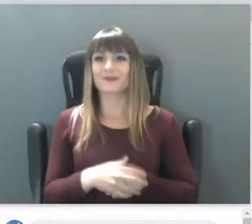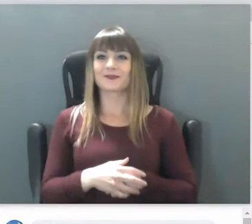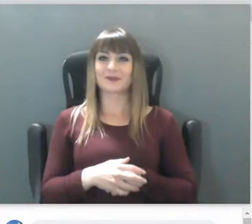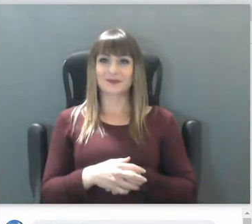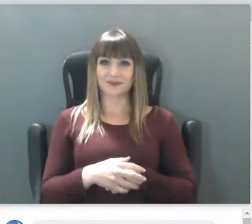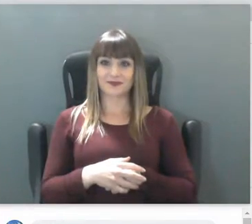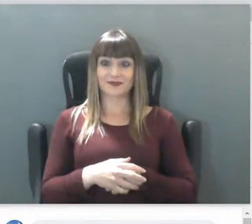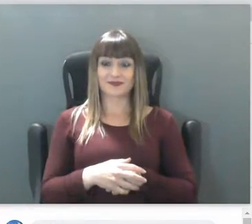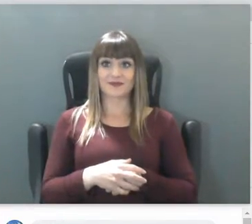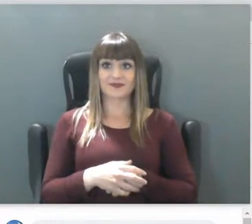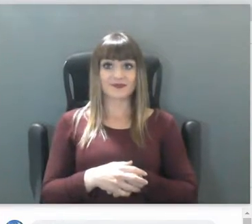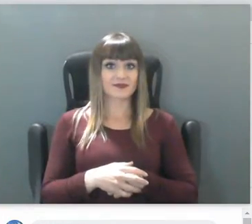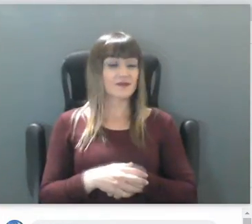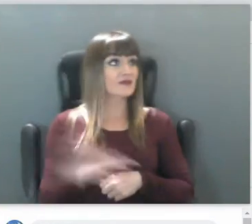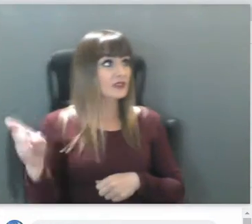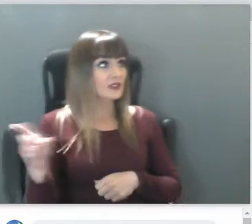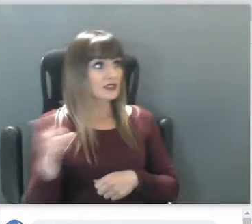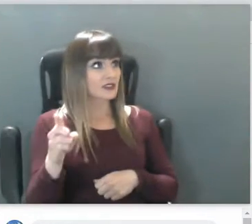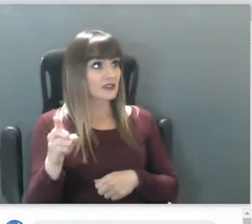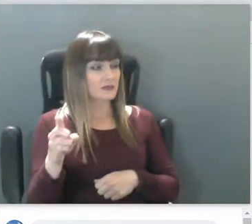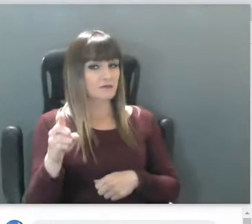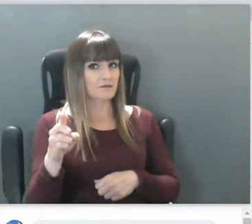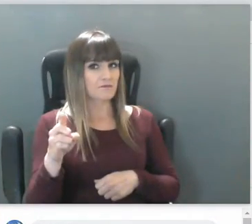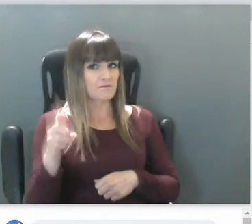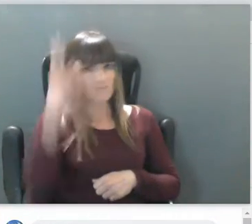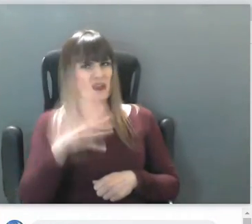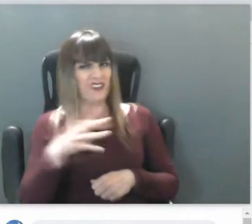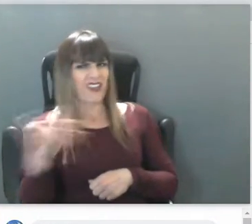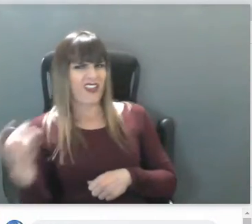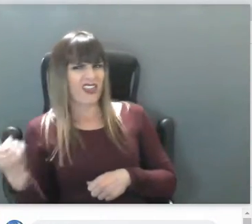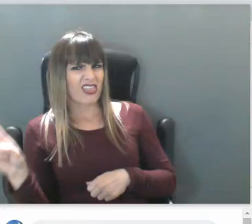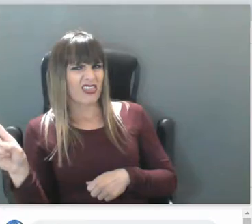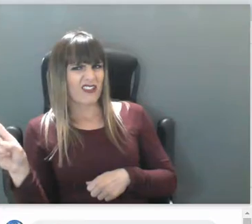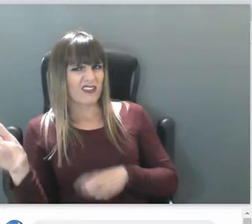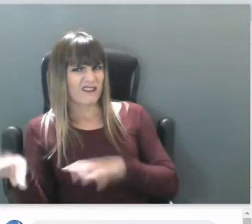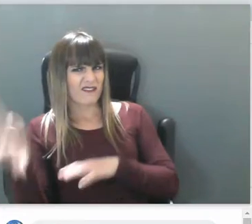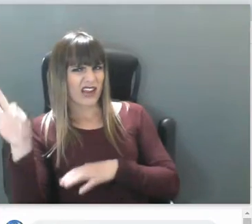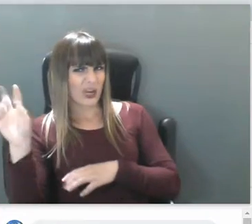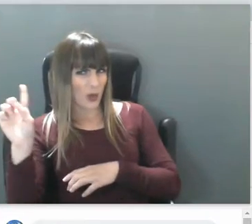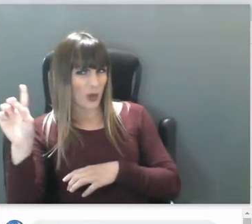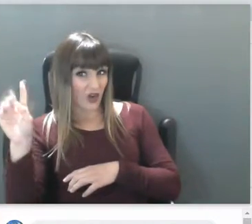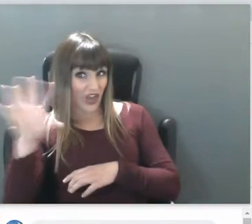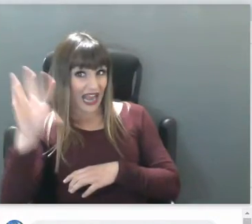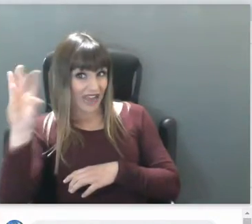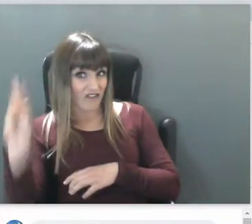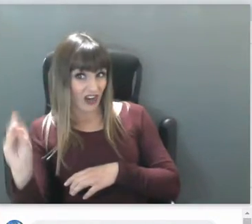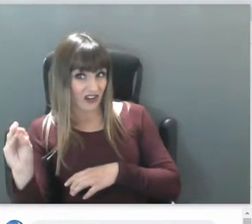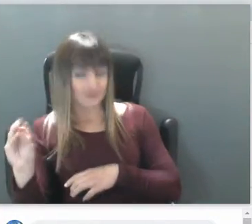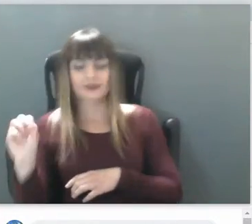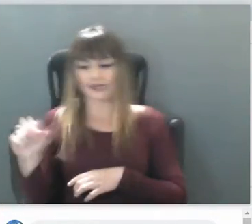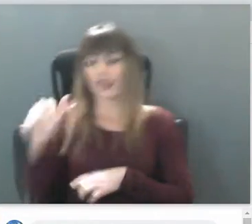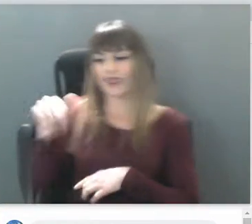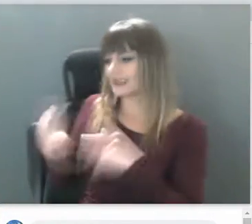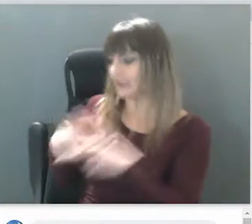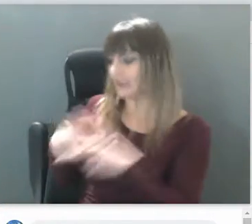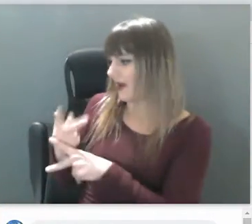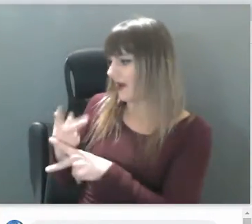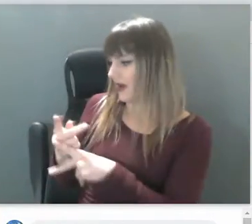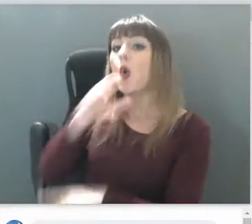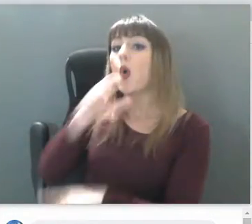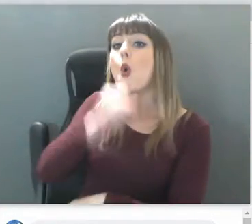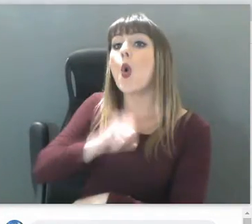these guys are found in Africa. Yes, this type. Yeah, so old world porcupines, which is what these guys are found in